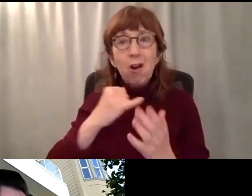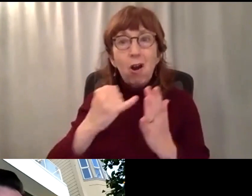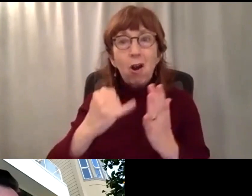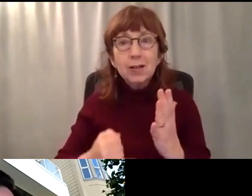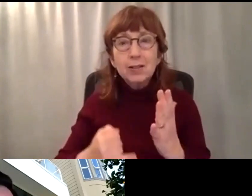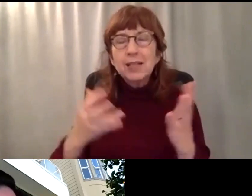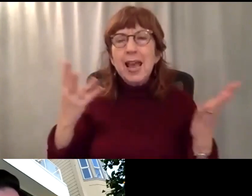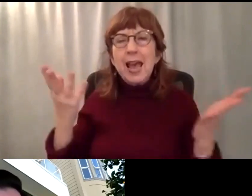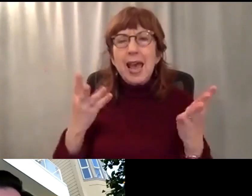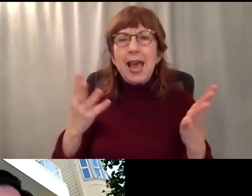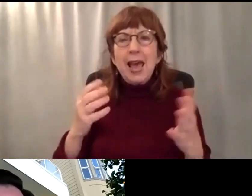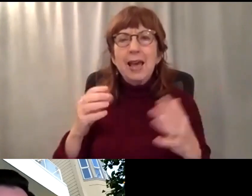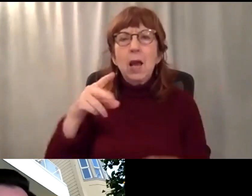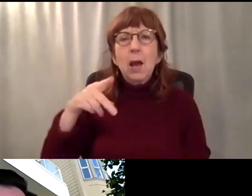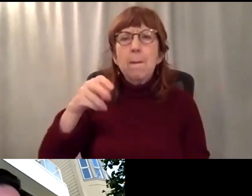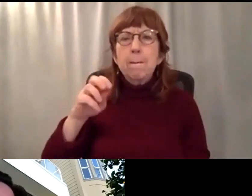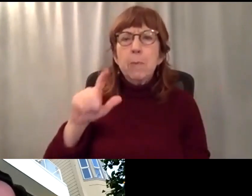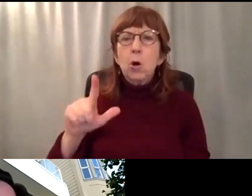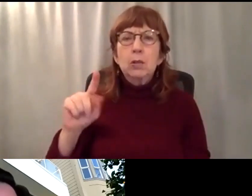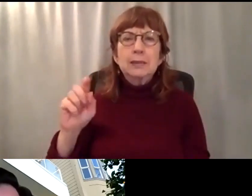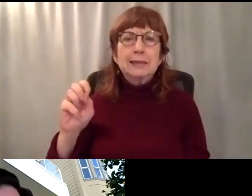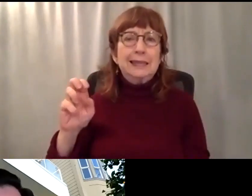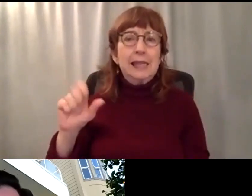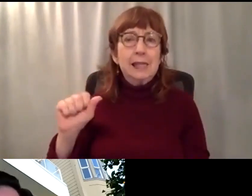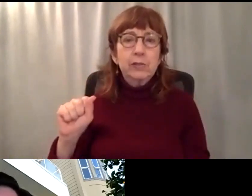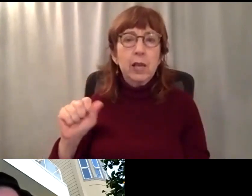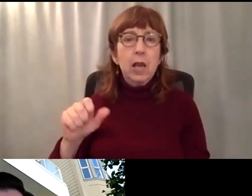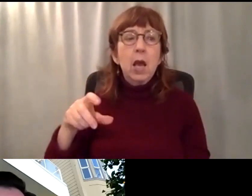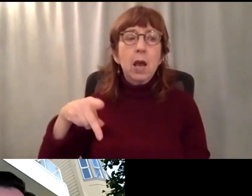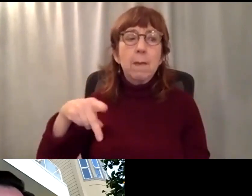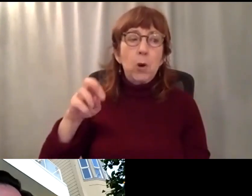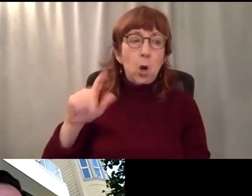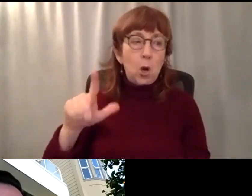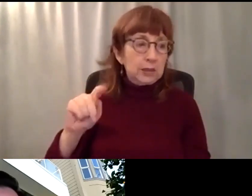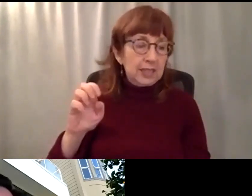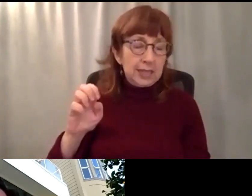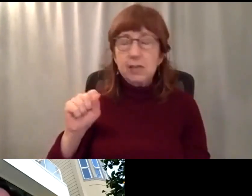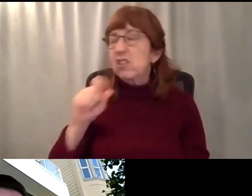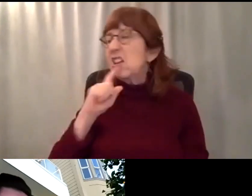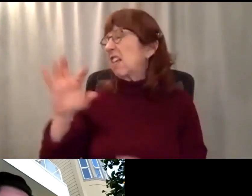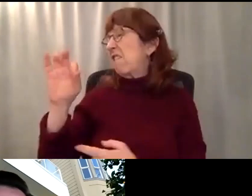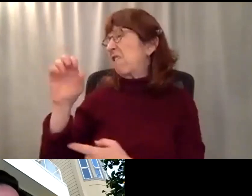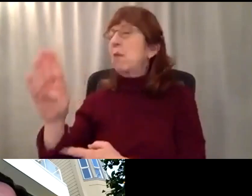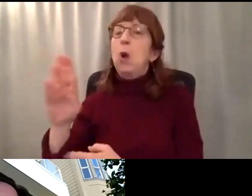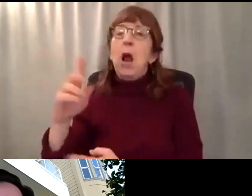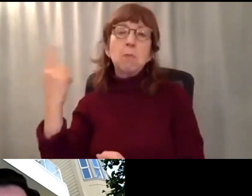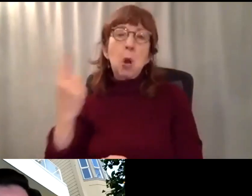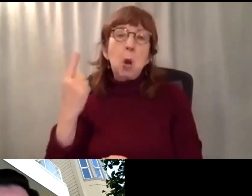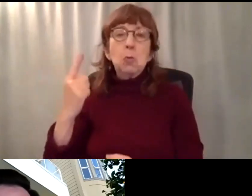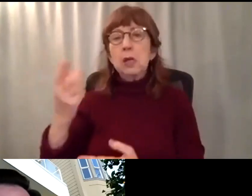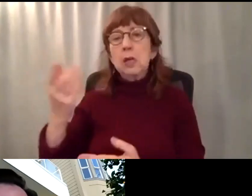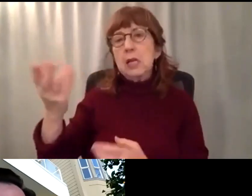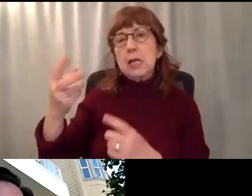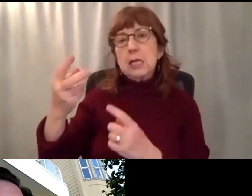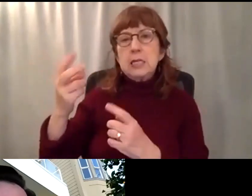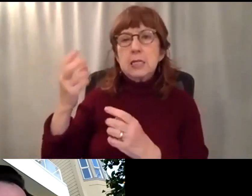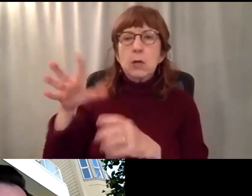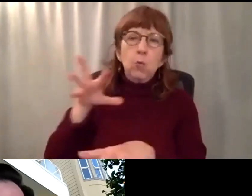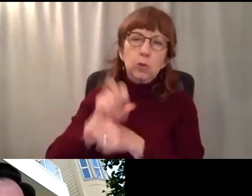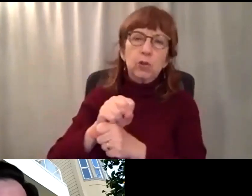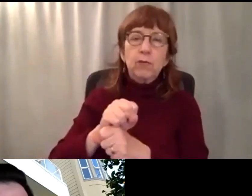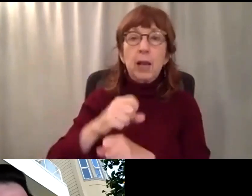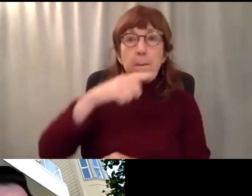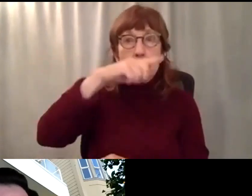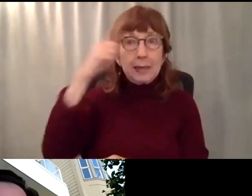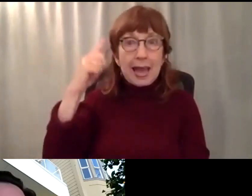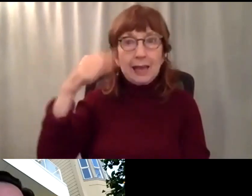and curated by Pearl Teese, and this month, Pearl Teese was like, it's February, I'm only booking Black queer artists. The show is gonna